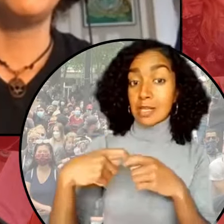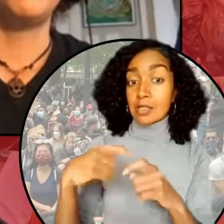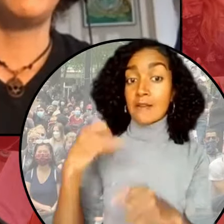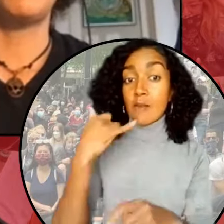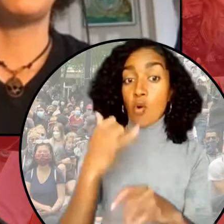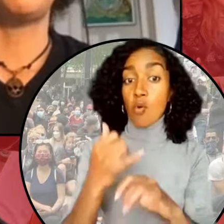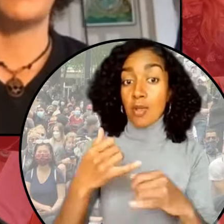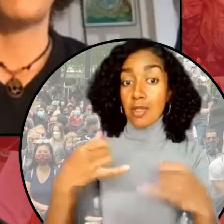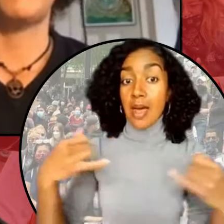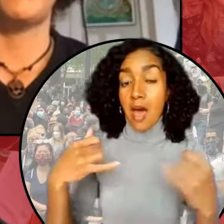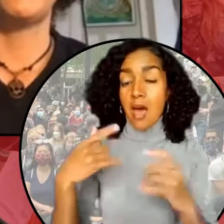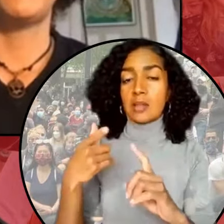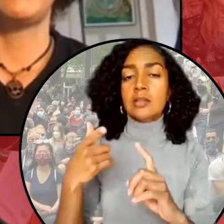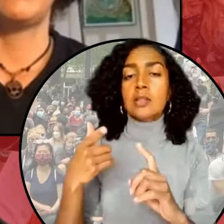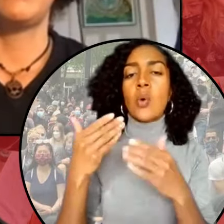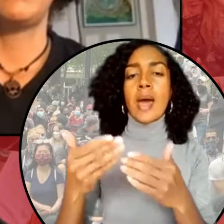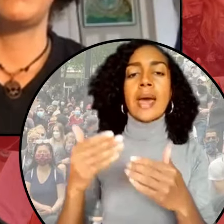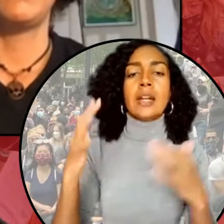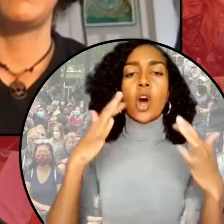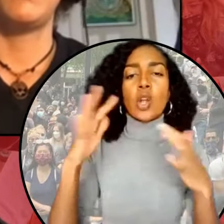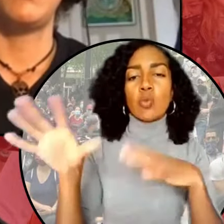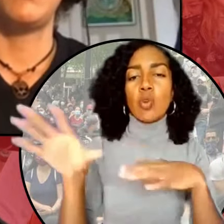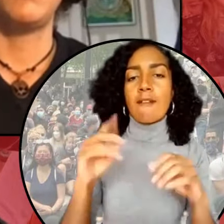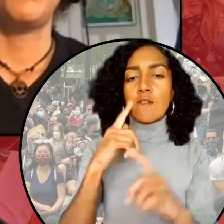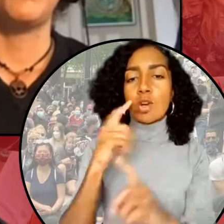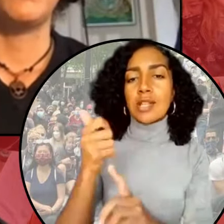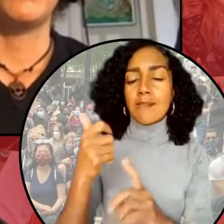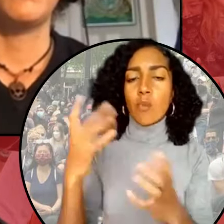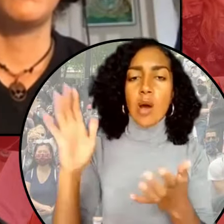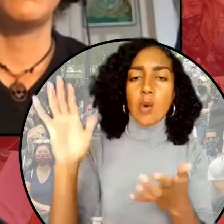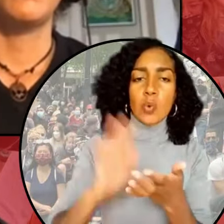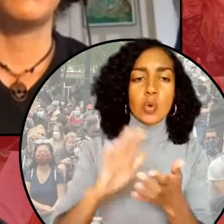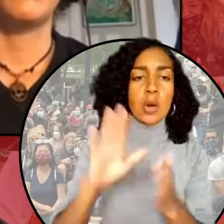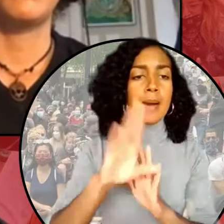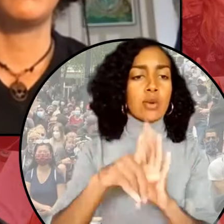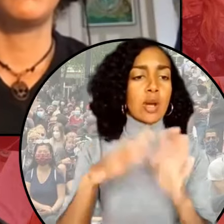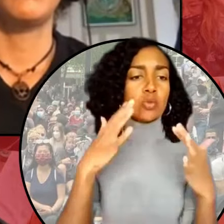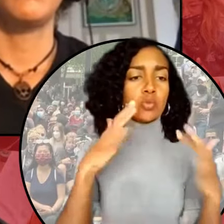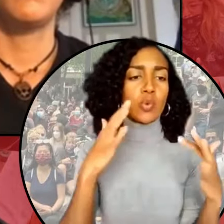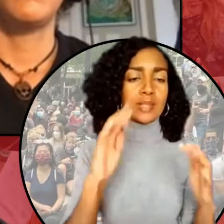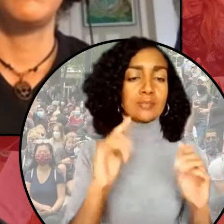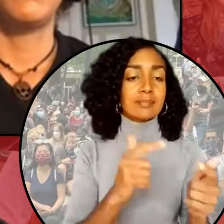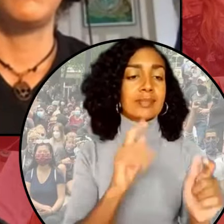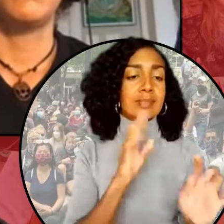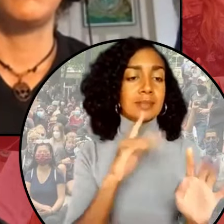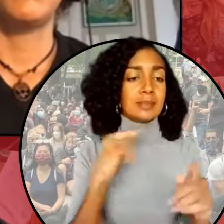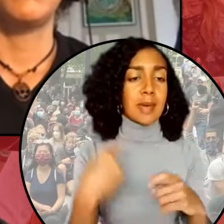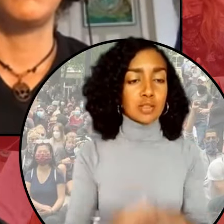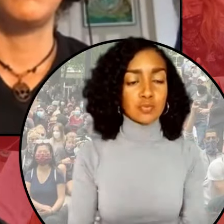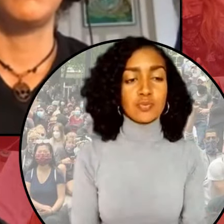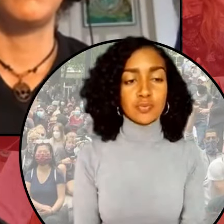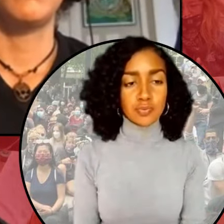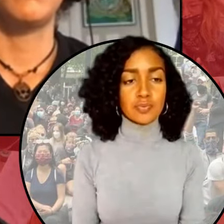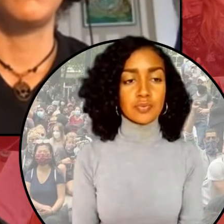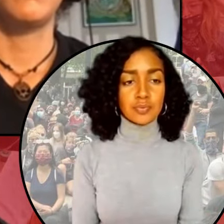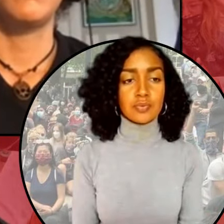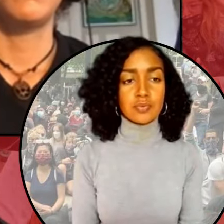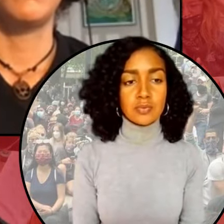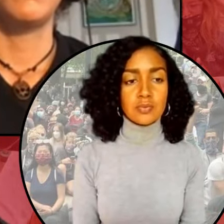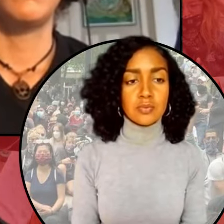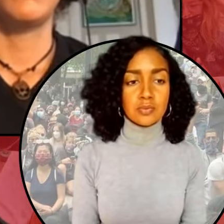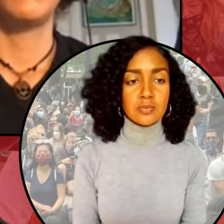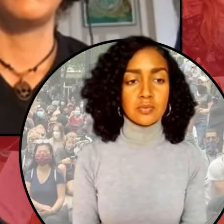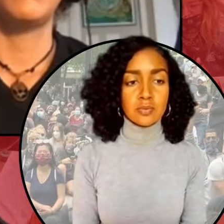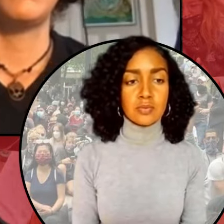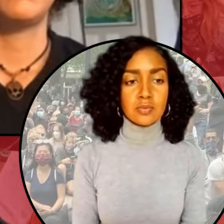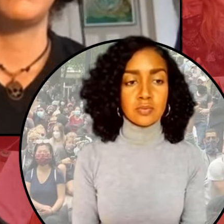there to minimize background noise. Muchas gracias al Centro de Educación Política y a Haymarket Books por hacer